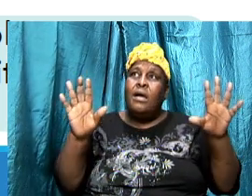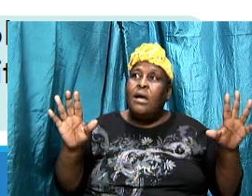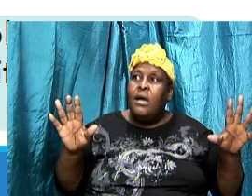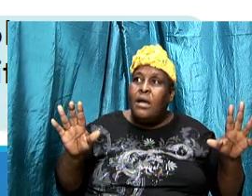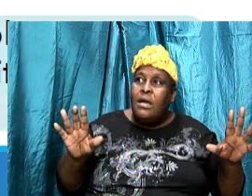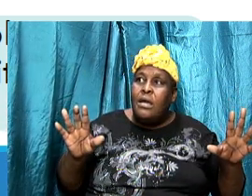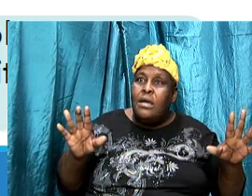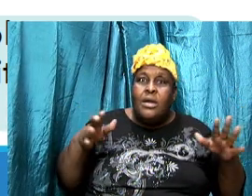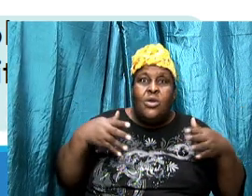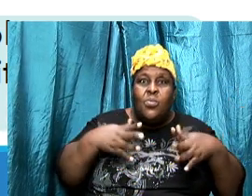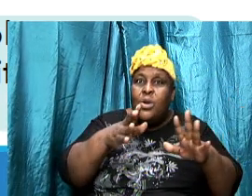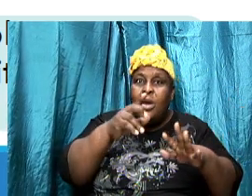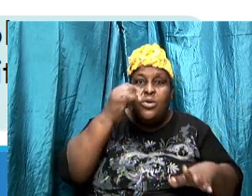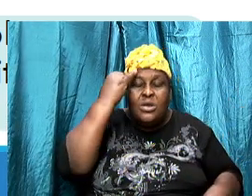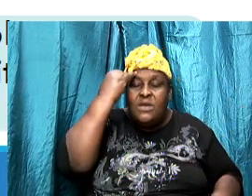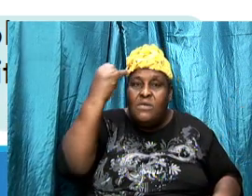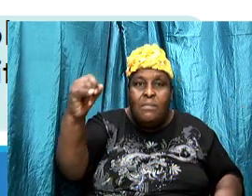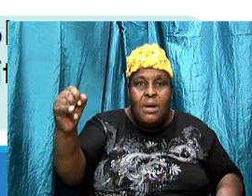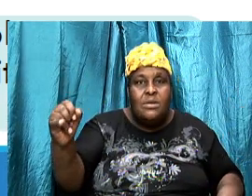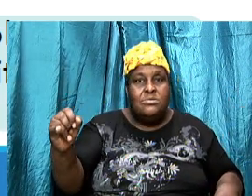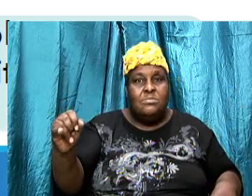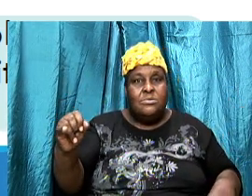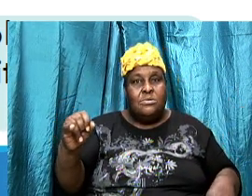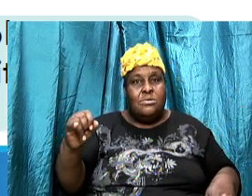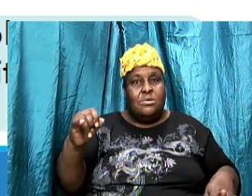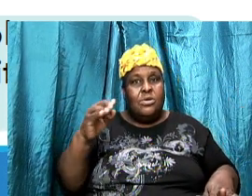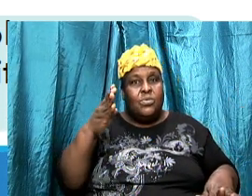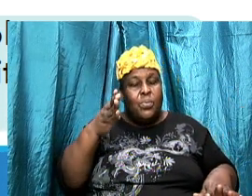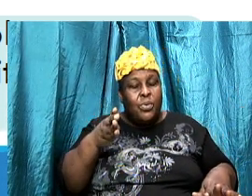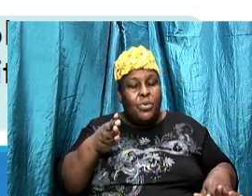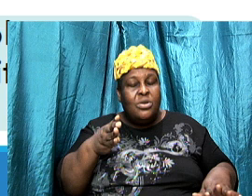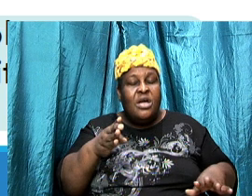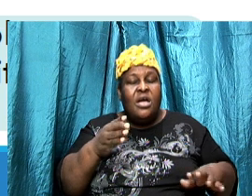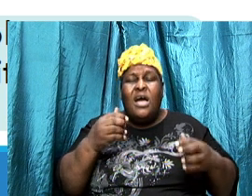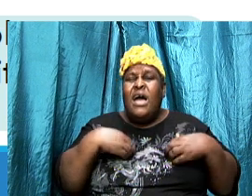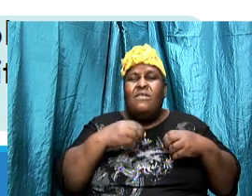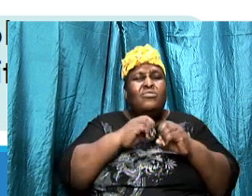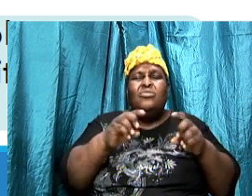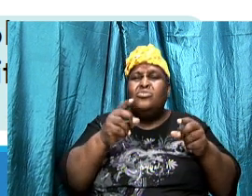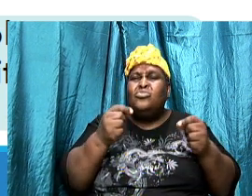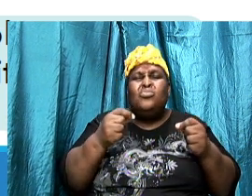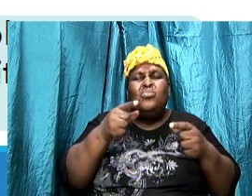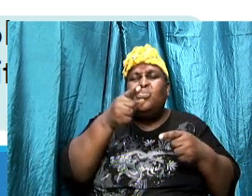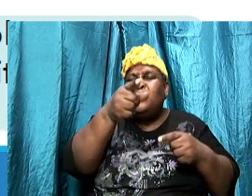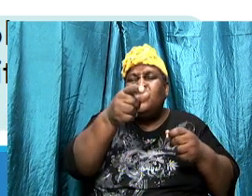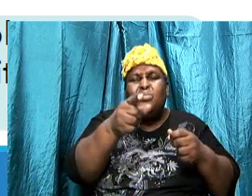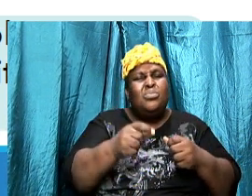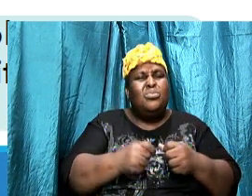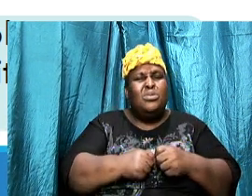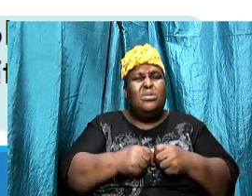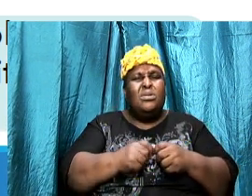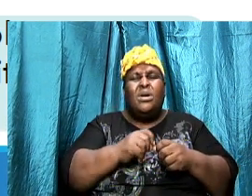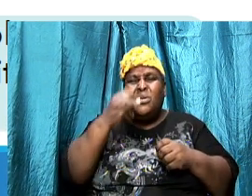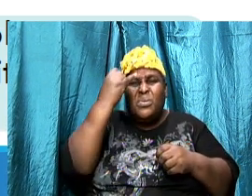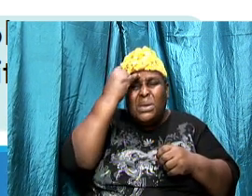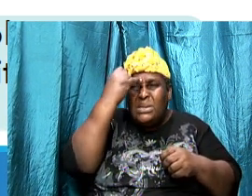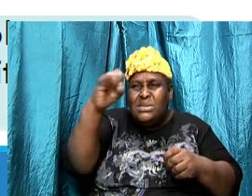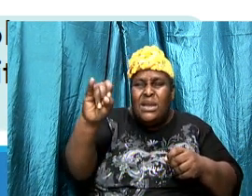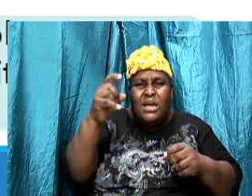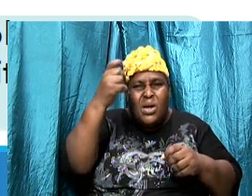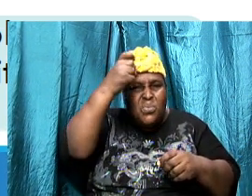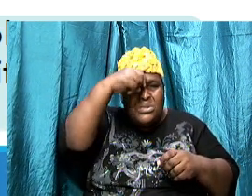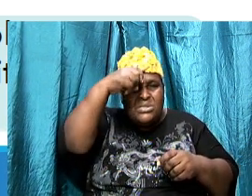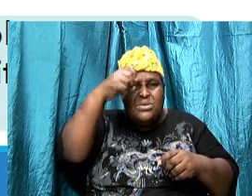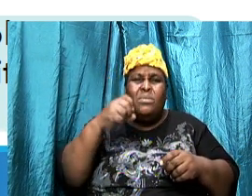even imagine it would. And it has nothing to do with you, as it were. It has nothing to do with your intellect and your